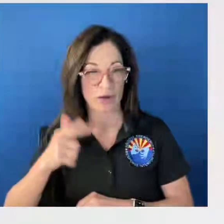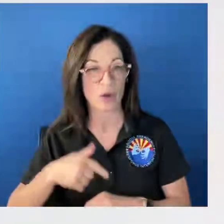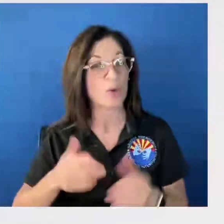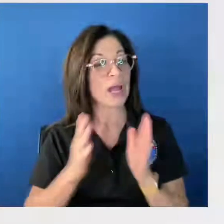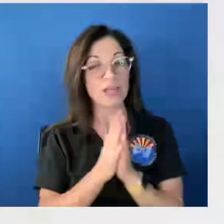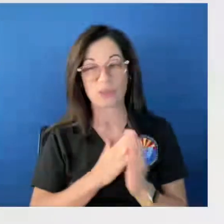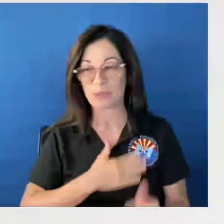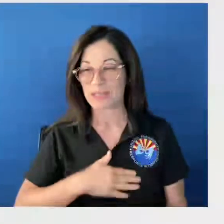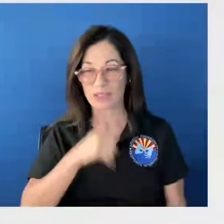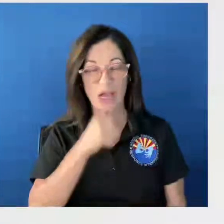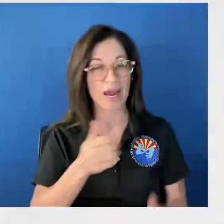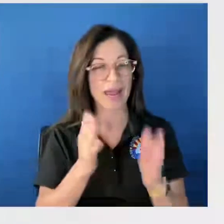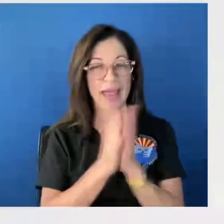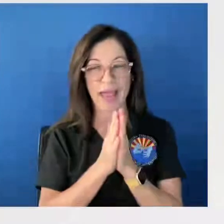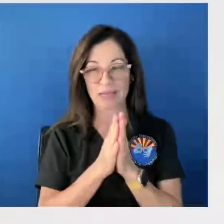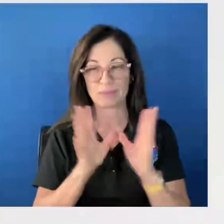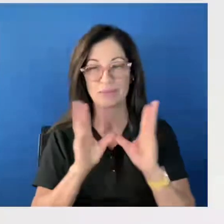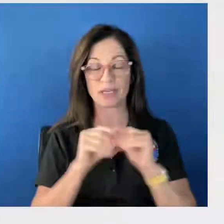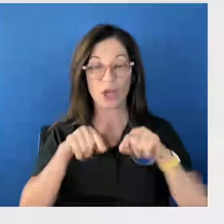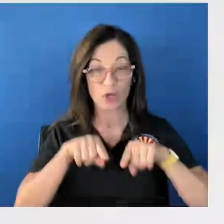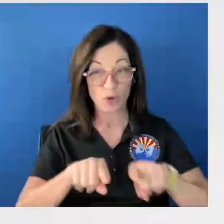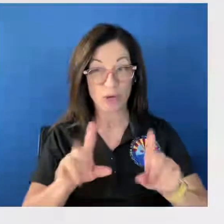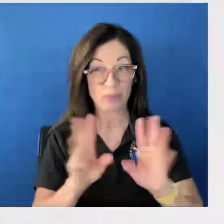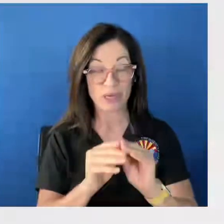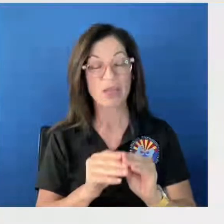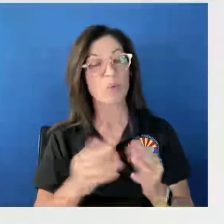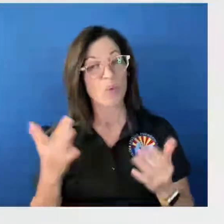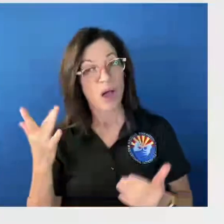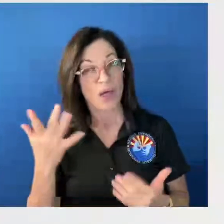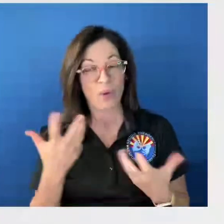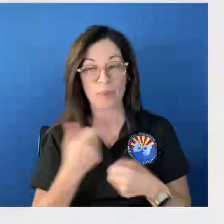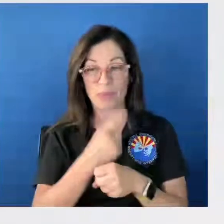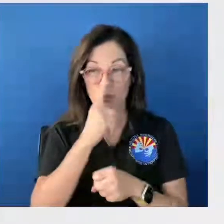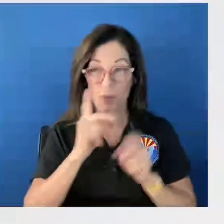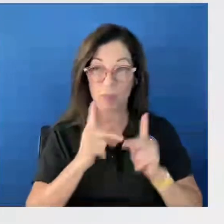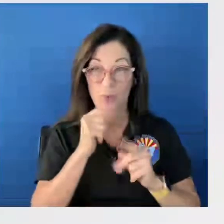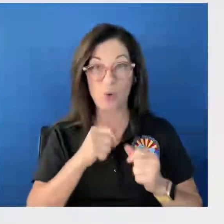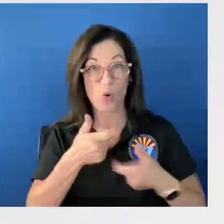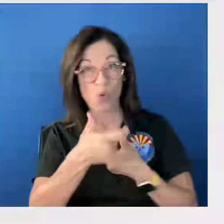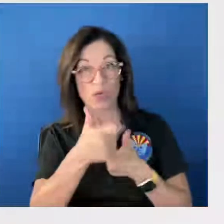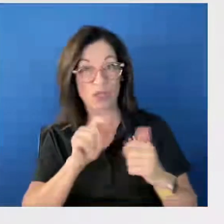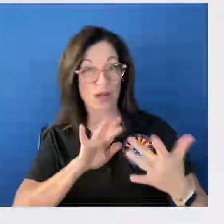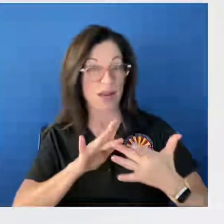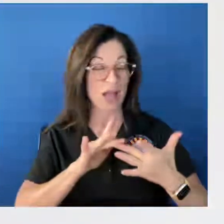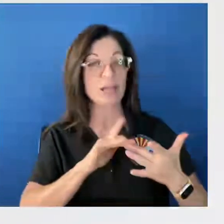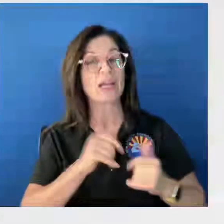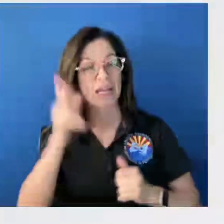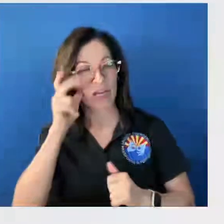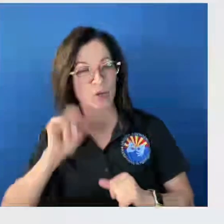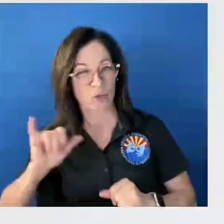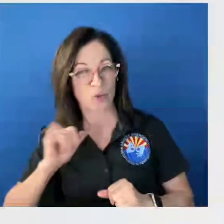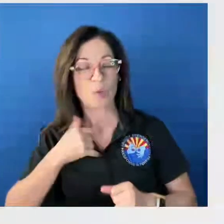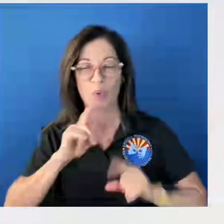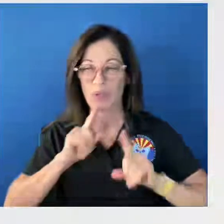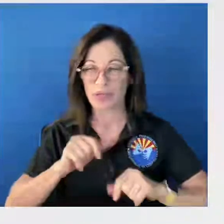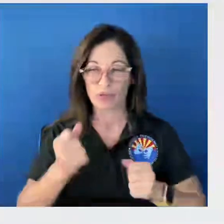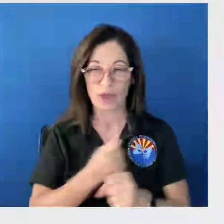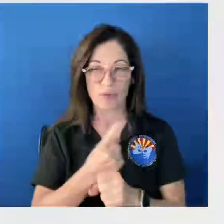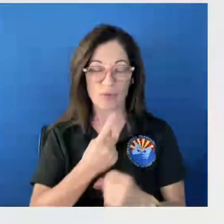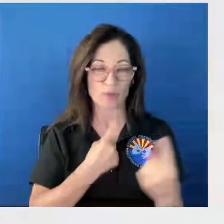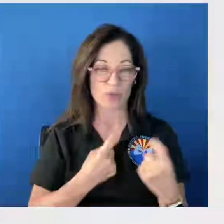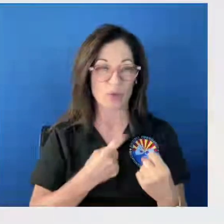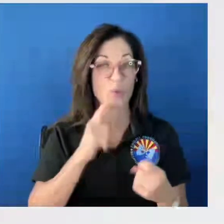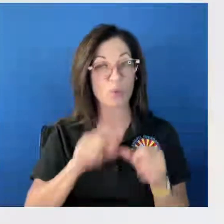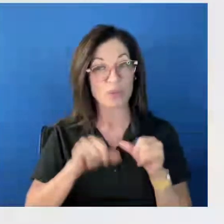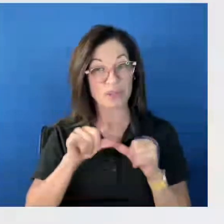out questions during the meeting, just because we want to make sure people online can hear those questions as well, and we answer everyone's questions. We will be with you afterwards.